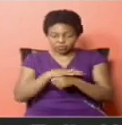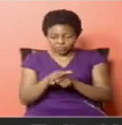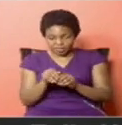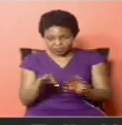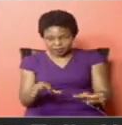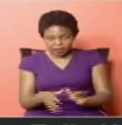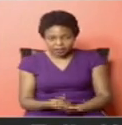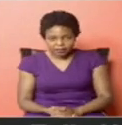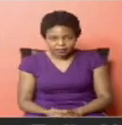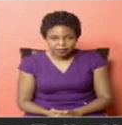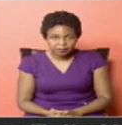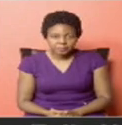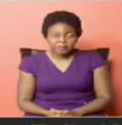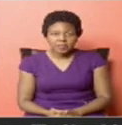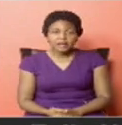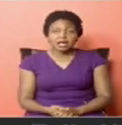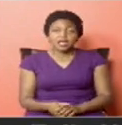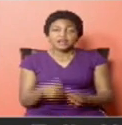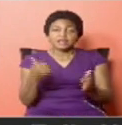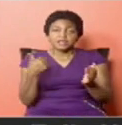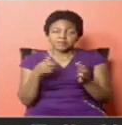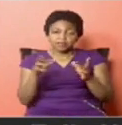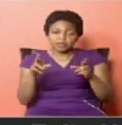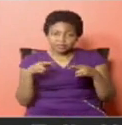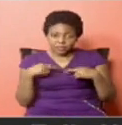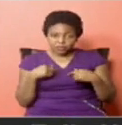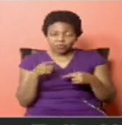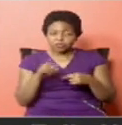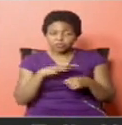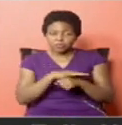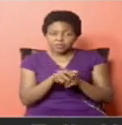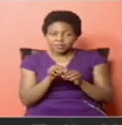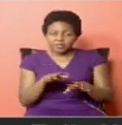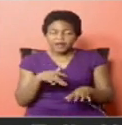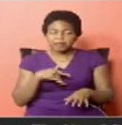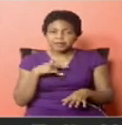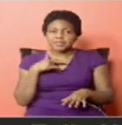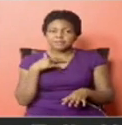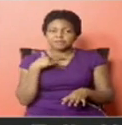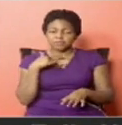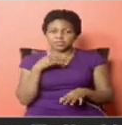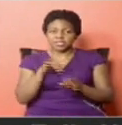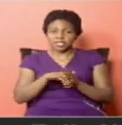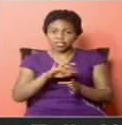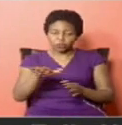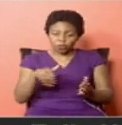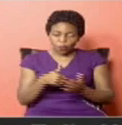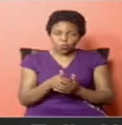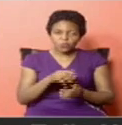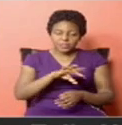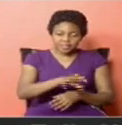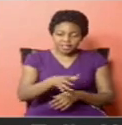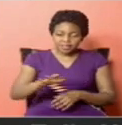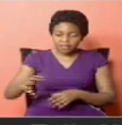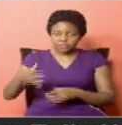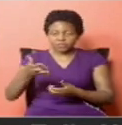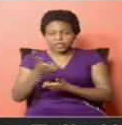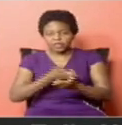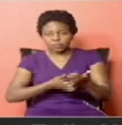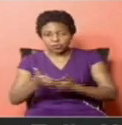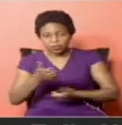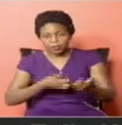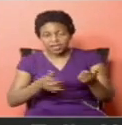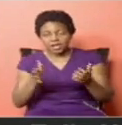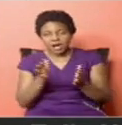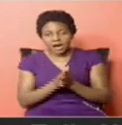pandemic. The effects of the pandemic have been felt in all sectors of the economy and sections